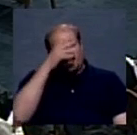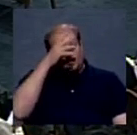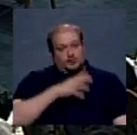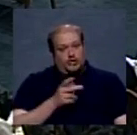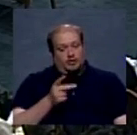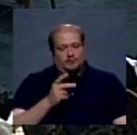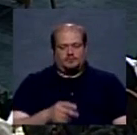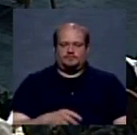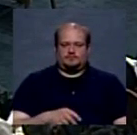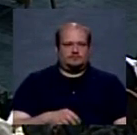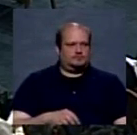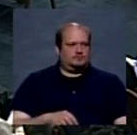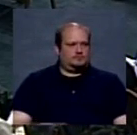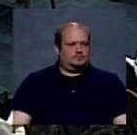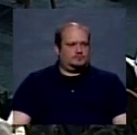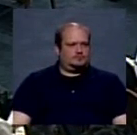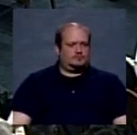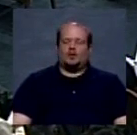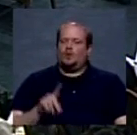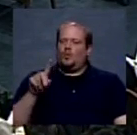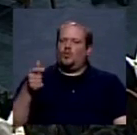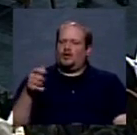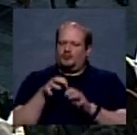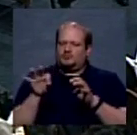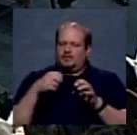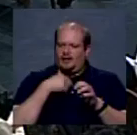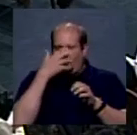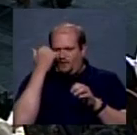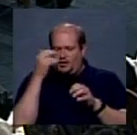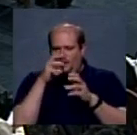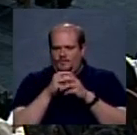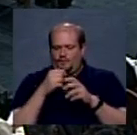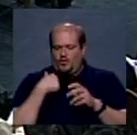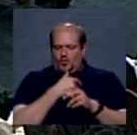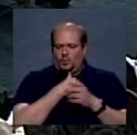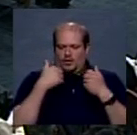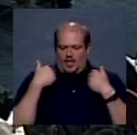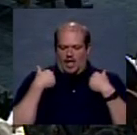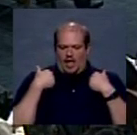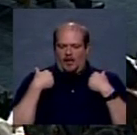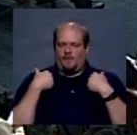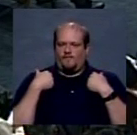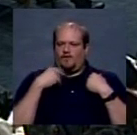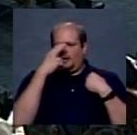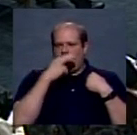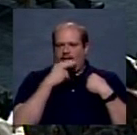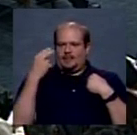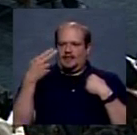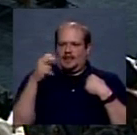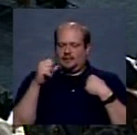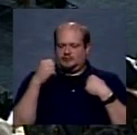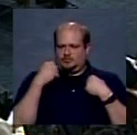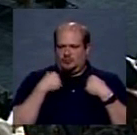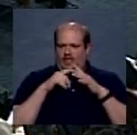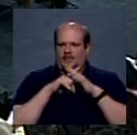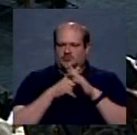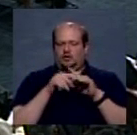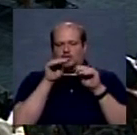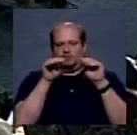Yes, sir, Mr. Ferguson, you had another statement? Yes, sir. One other thing I forgot. We do have... Catholic High has even started